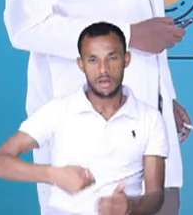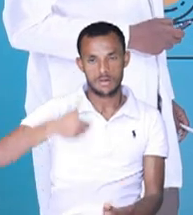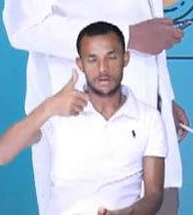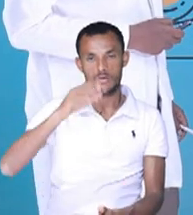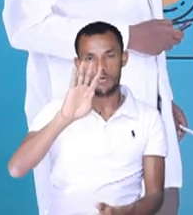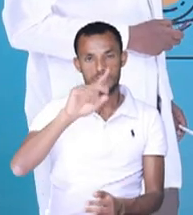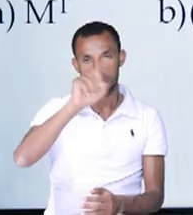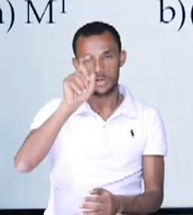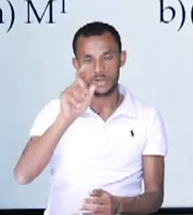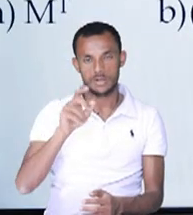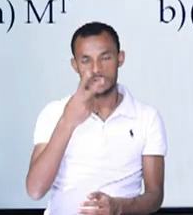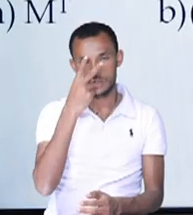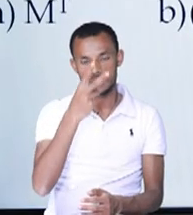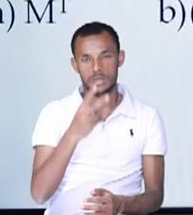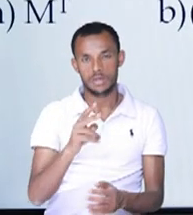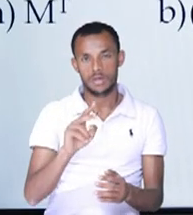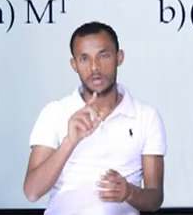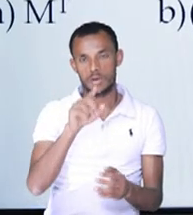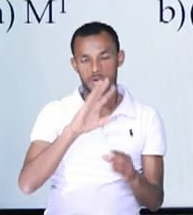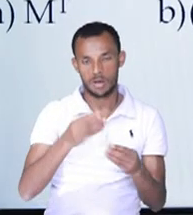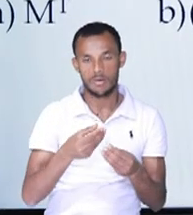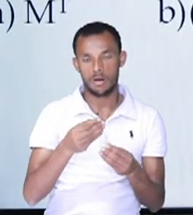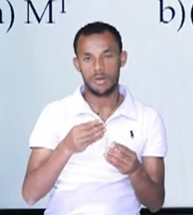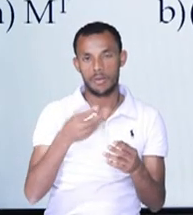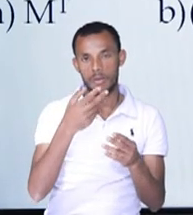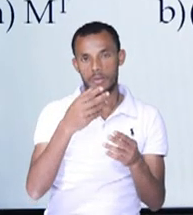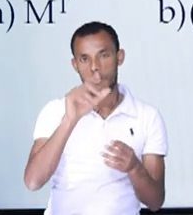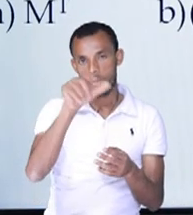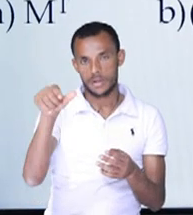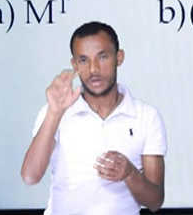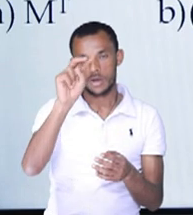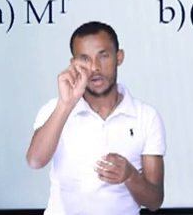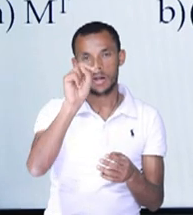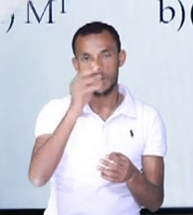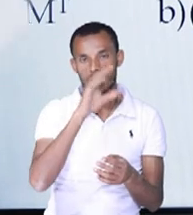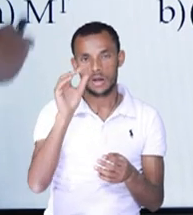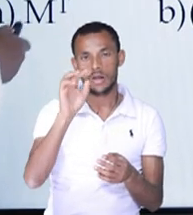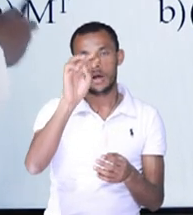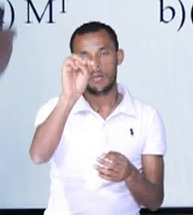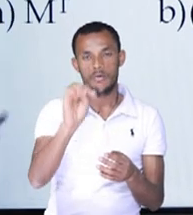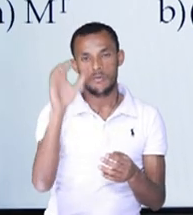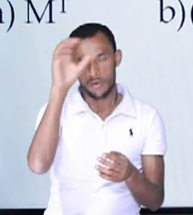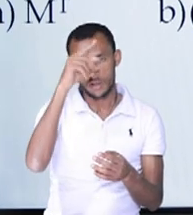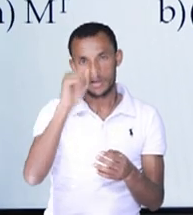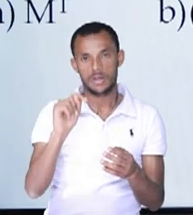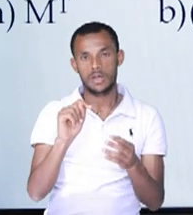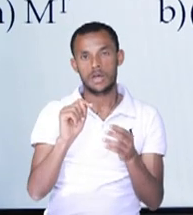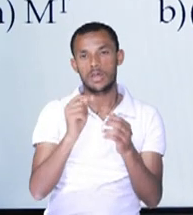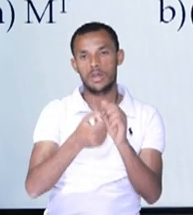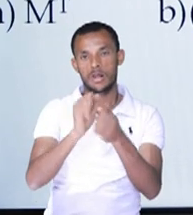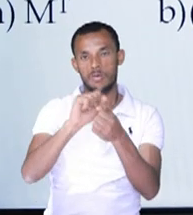The fourth question, what you see, you are given that matrix M and matrix N. Then find the transpose of